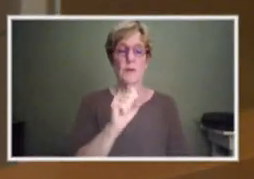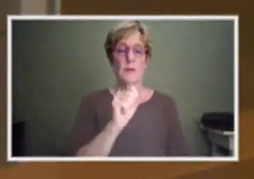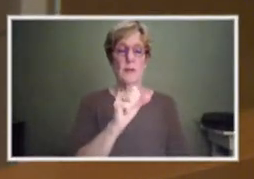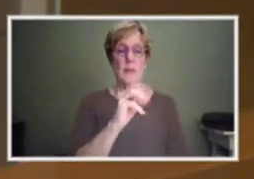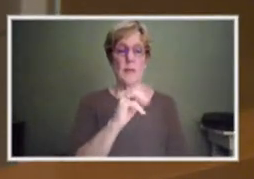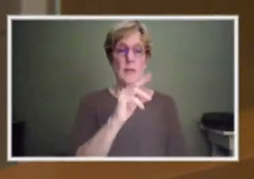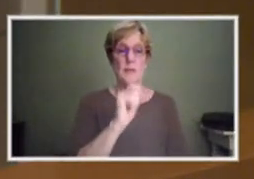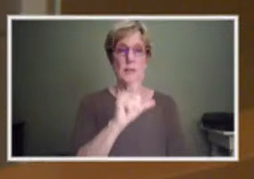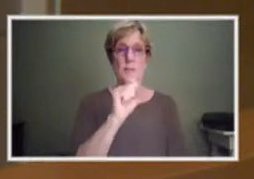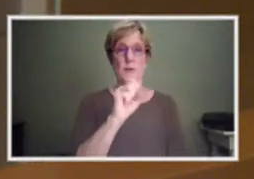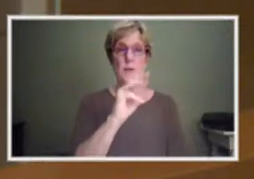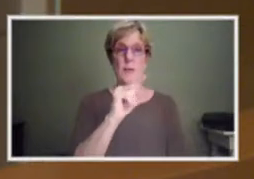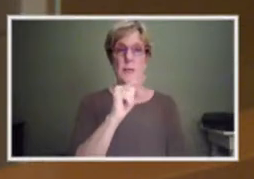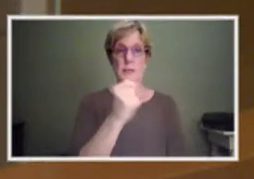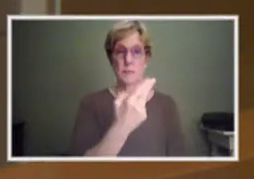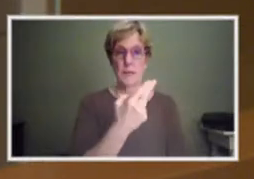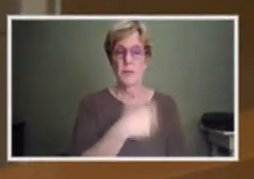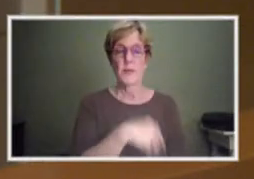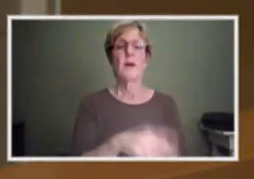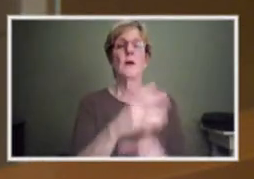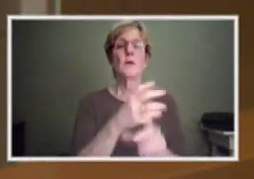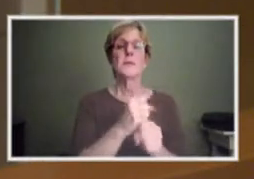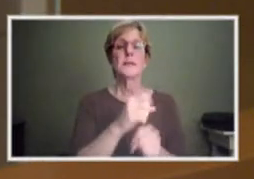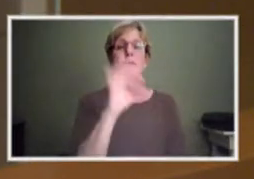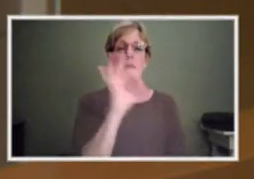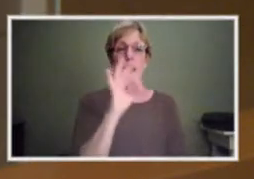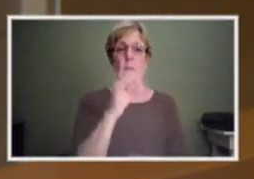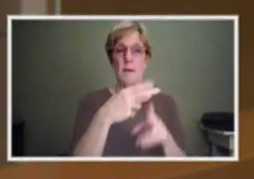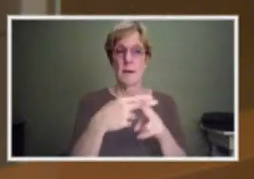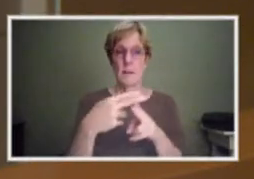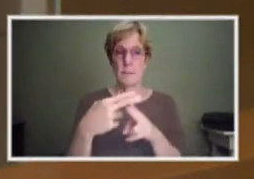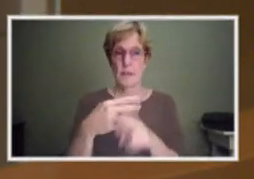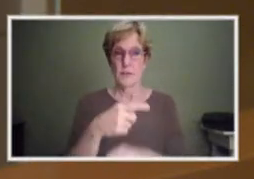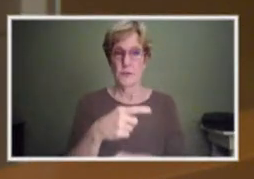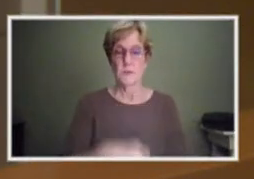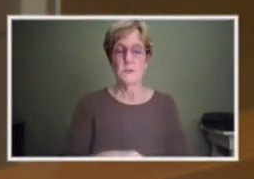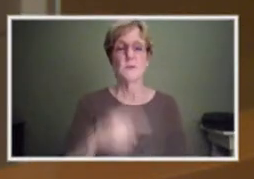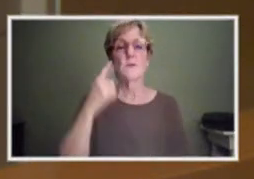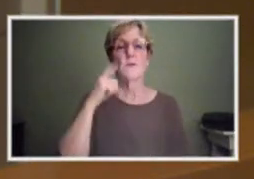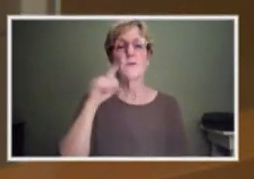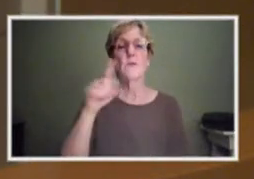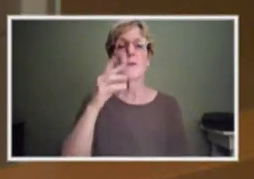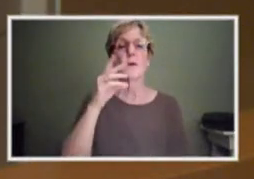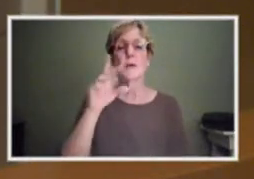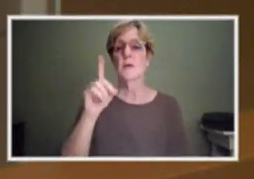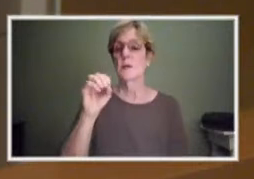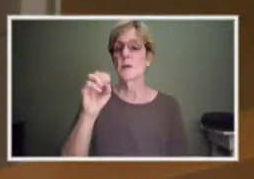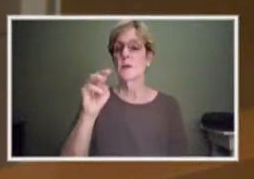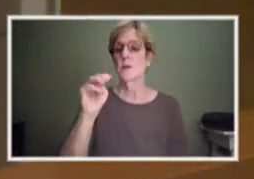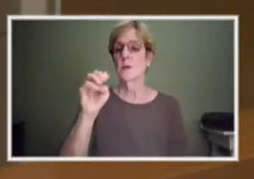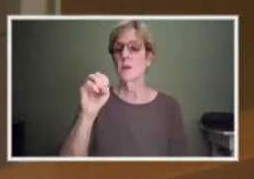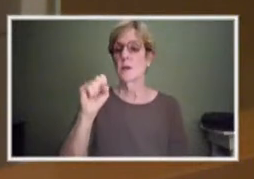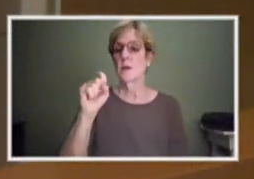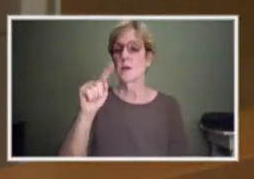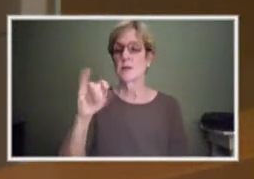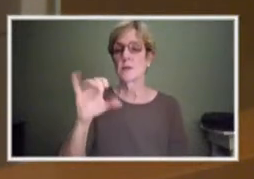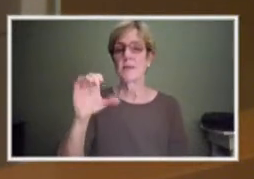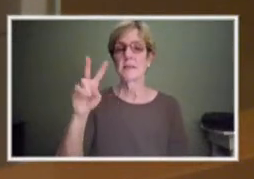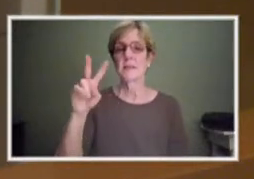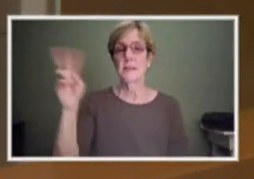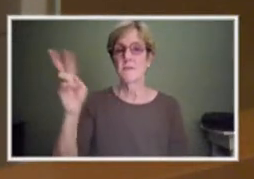an incumbent, received 9 nominations. For the Domestic Violence Advisory Board,